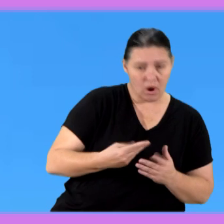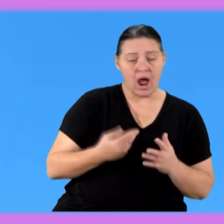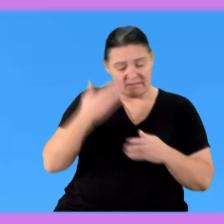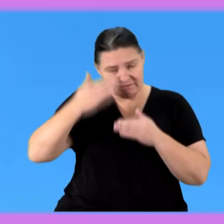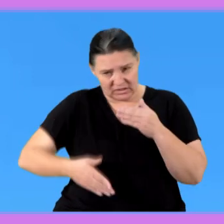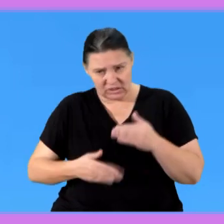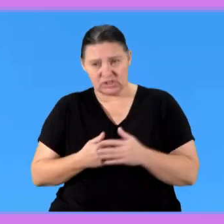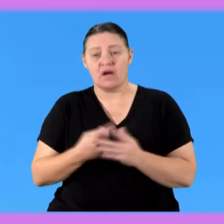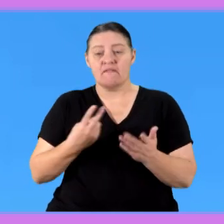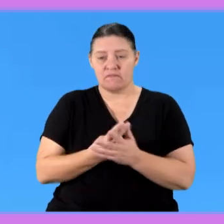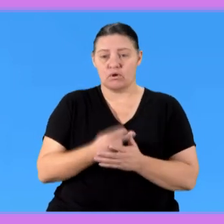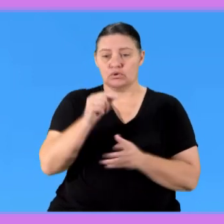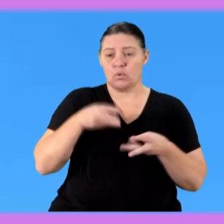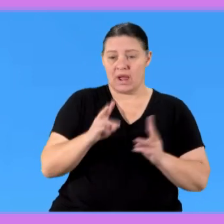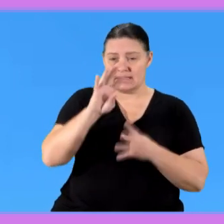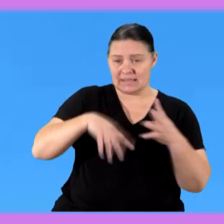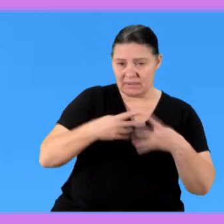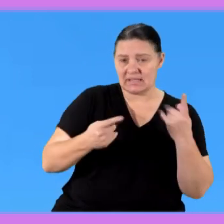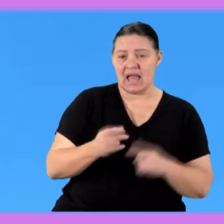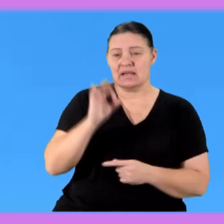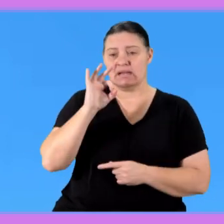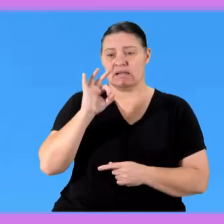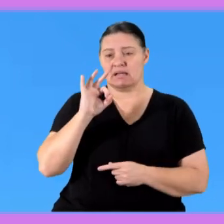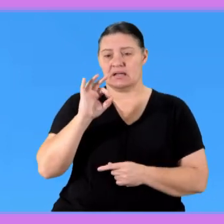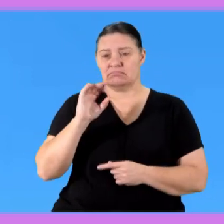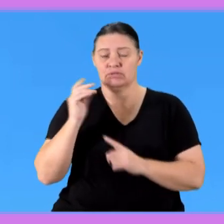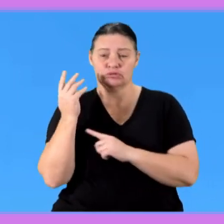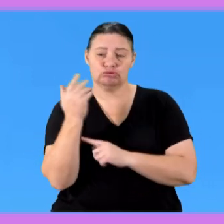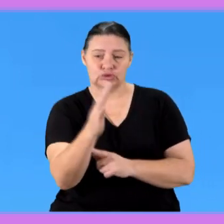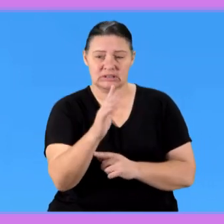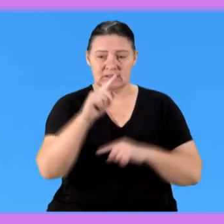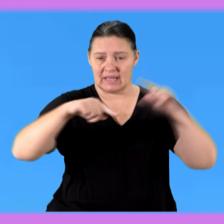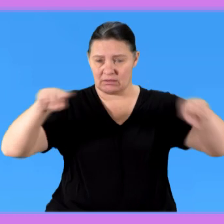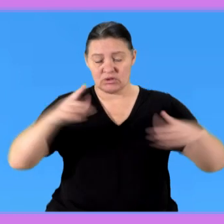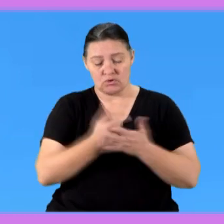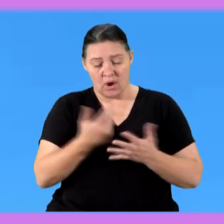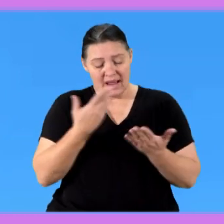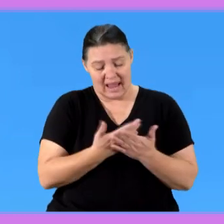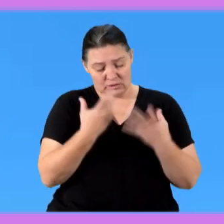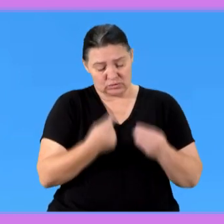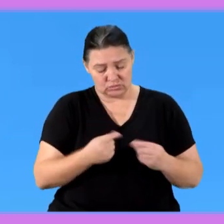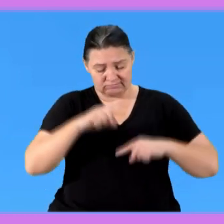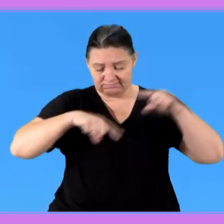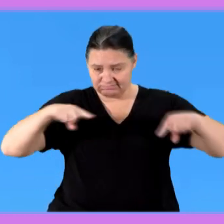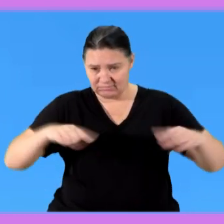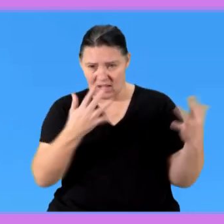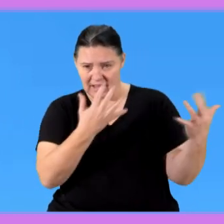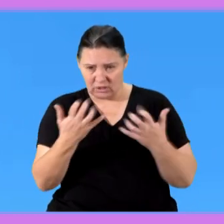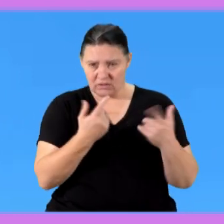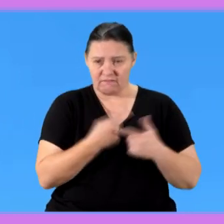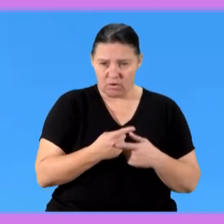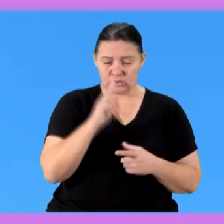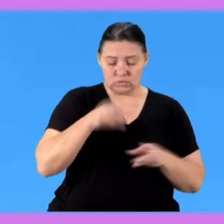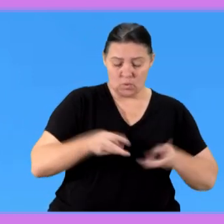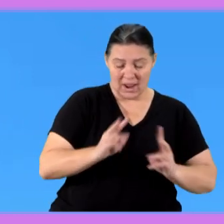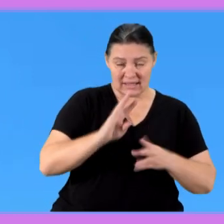to draw and complete two-way tables and tree diagrams. And then, you must be able to perform calculations based on